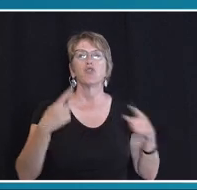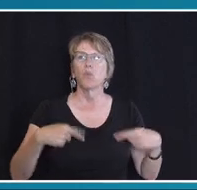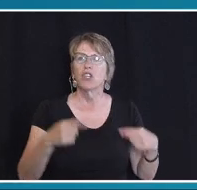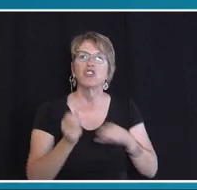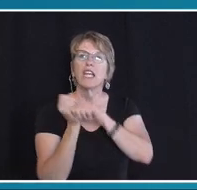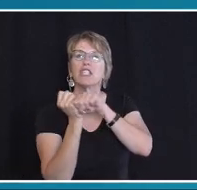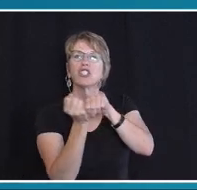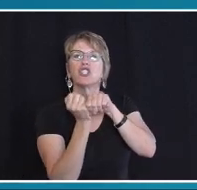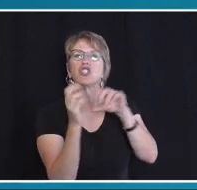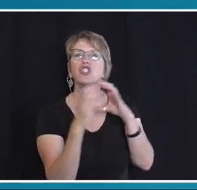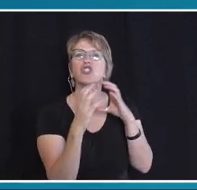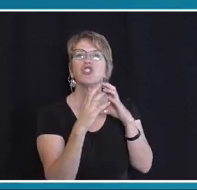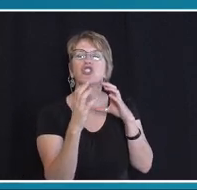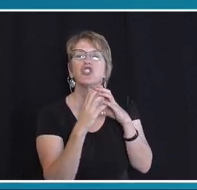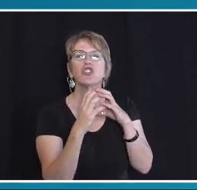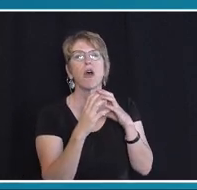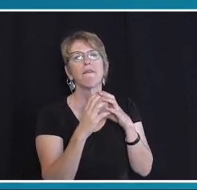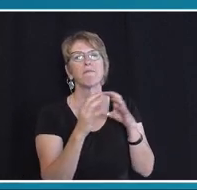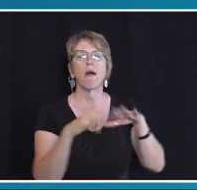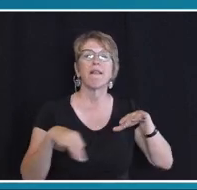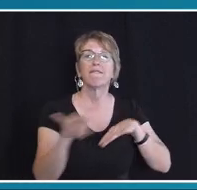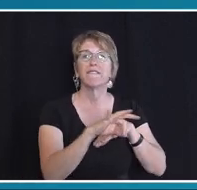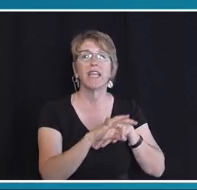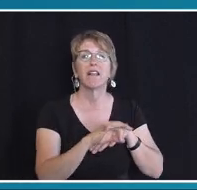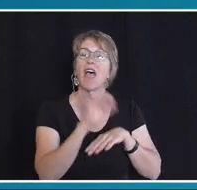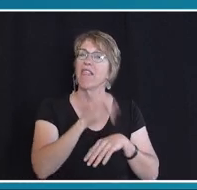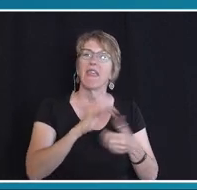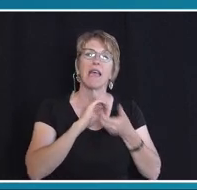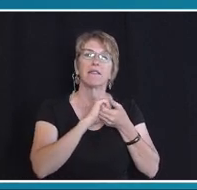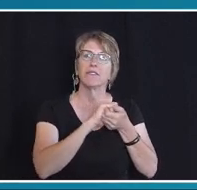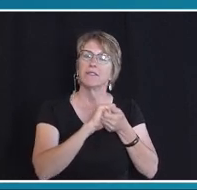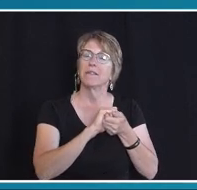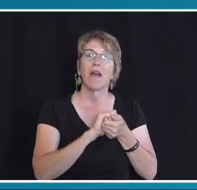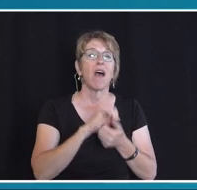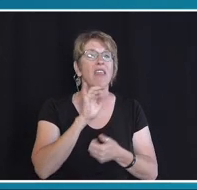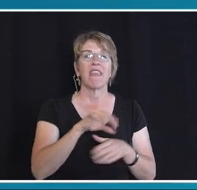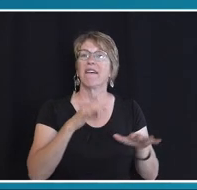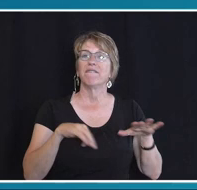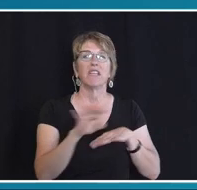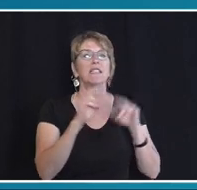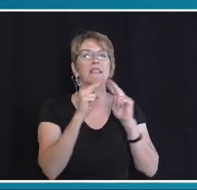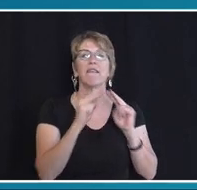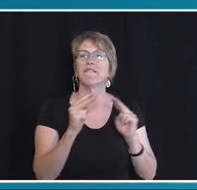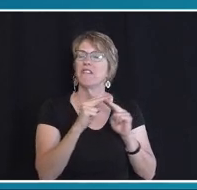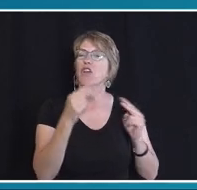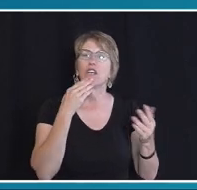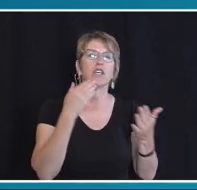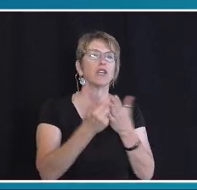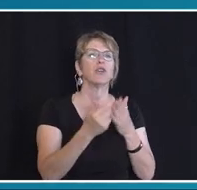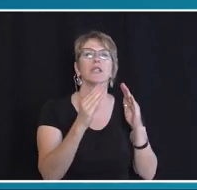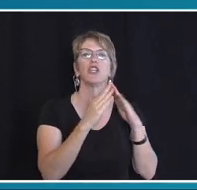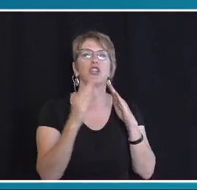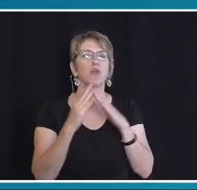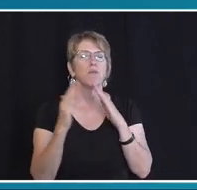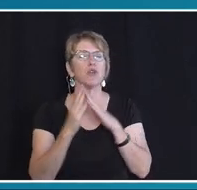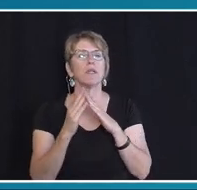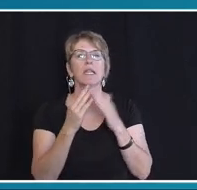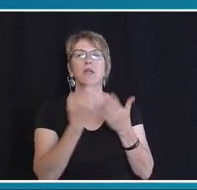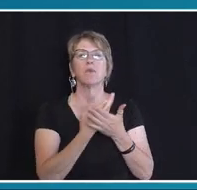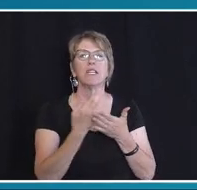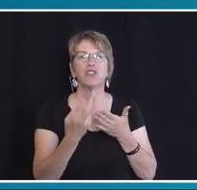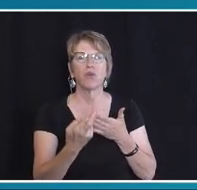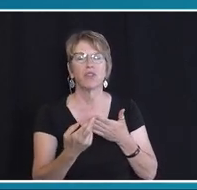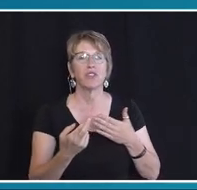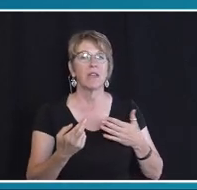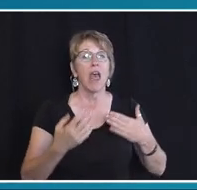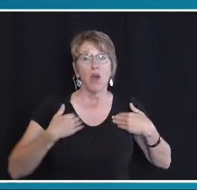Minnesota, and what a wonderful partnership that was. And the field remains a very important community resource. The wheelchair softball field is